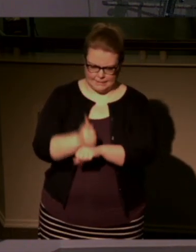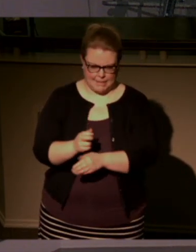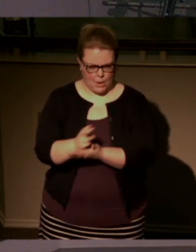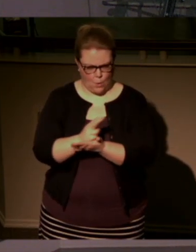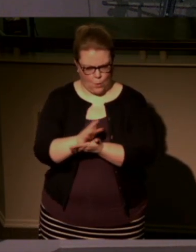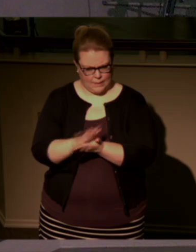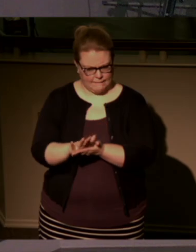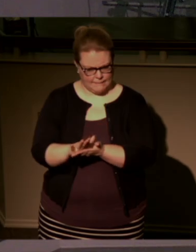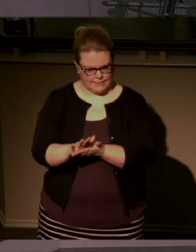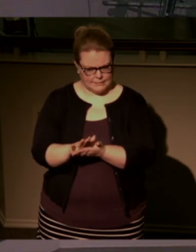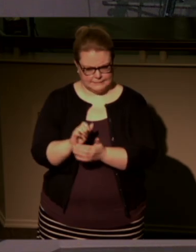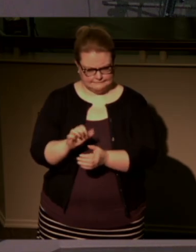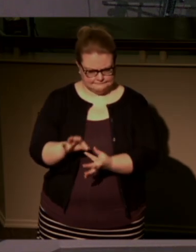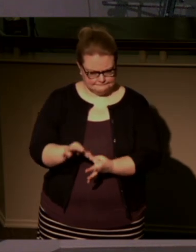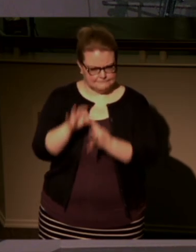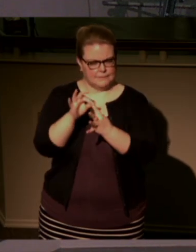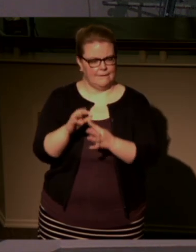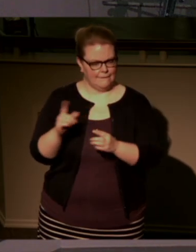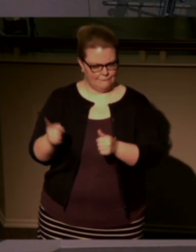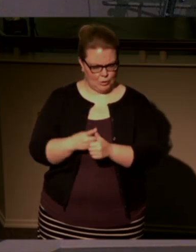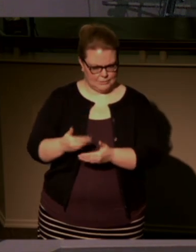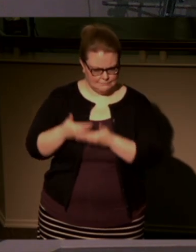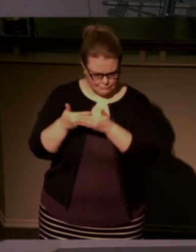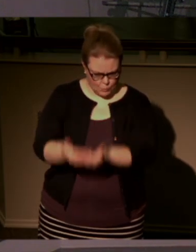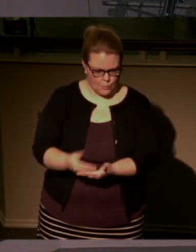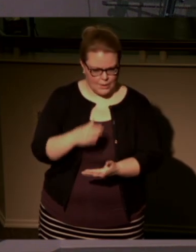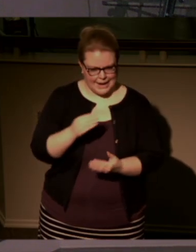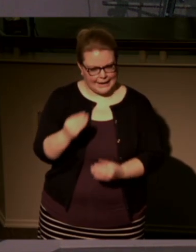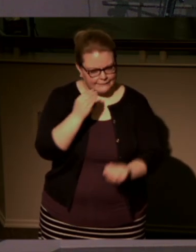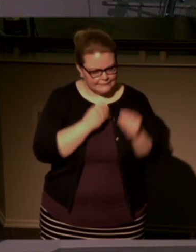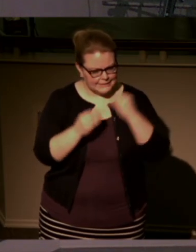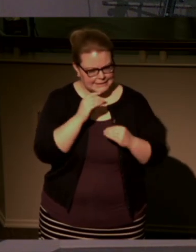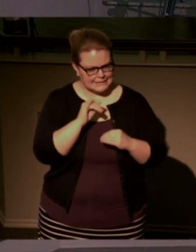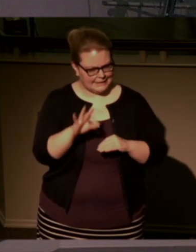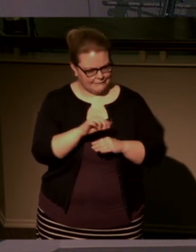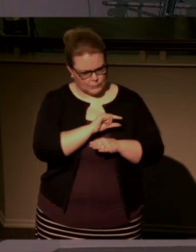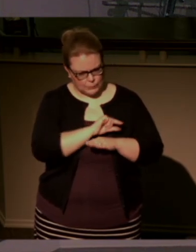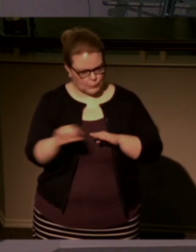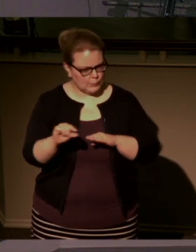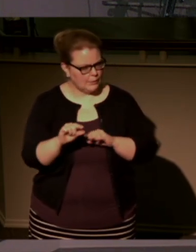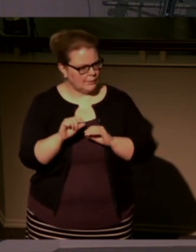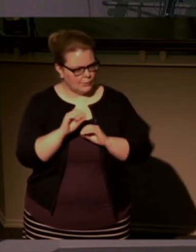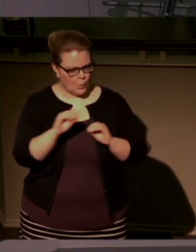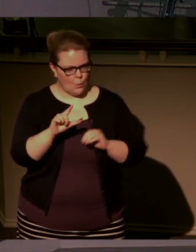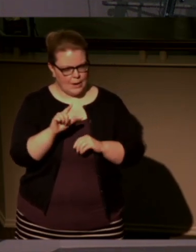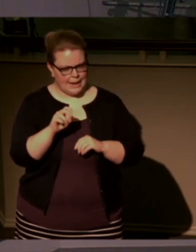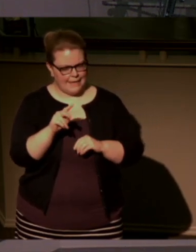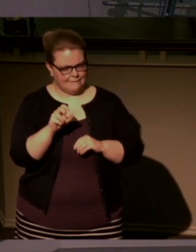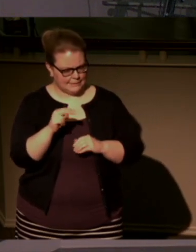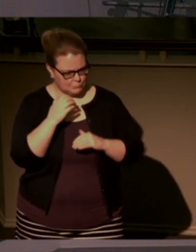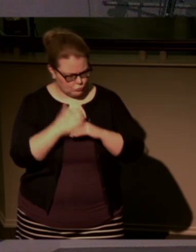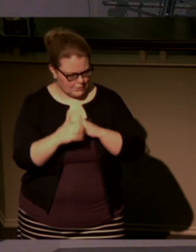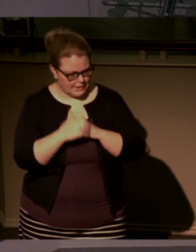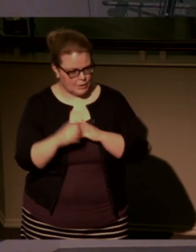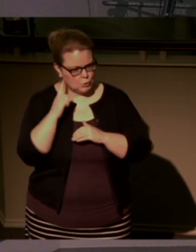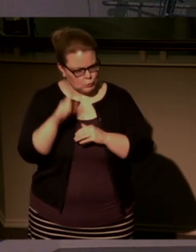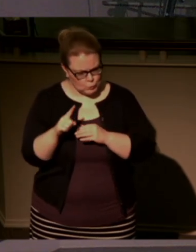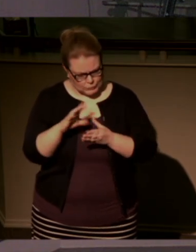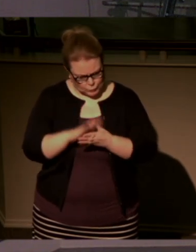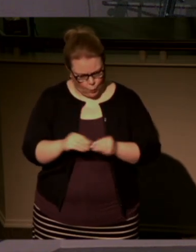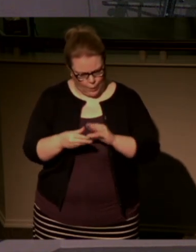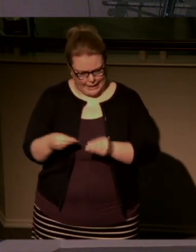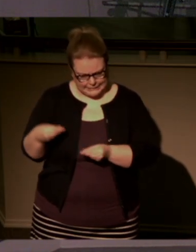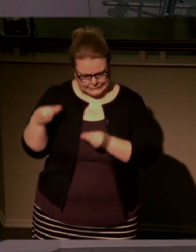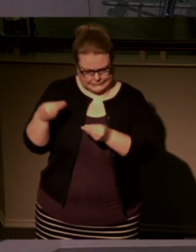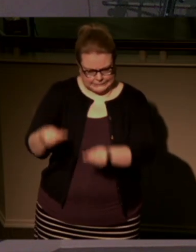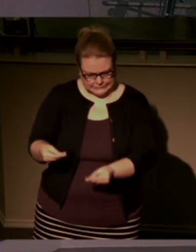the feast of unleavened bread as instructional pieces so that heritage faith could be passed on to the next generation. We talked